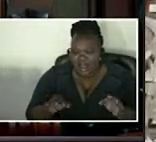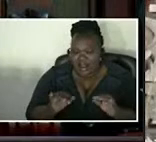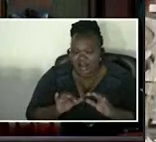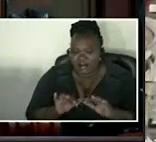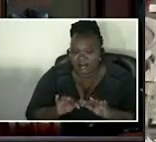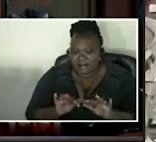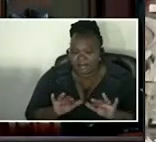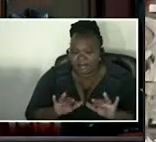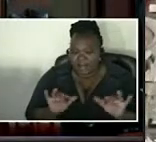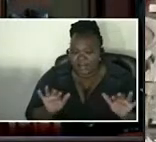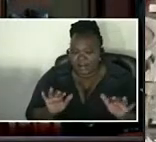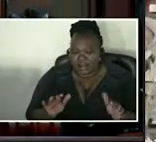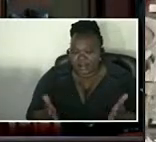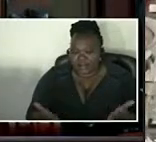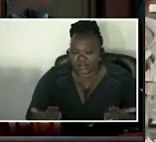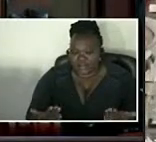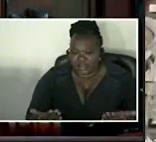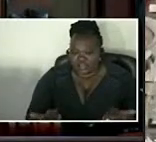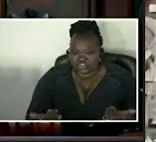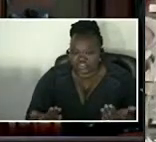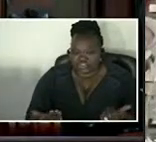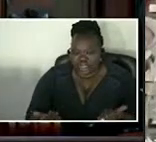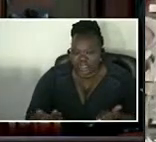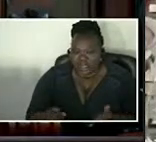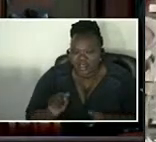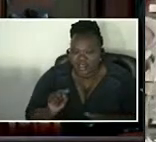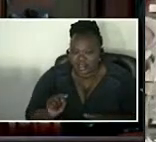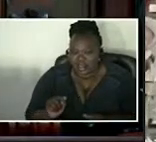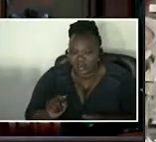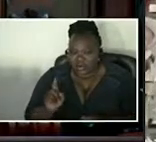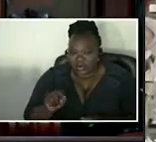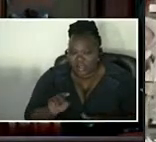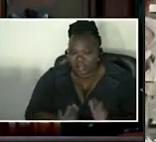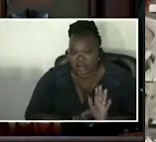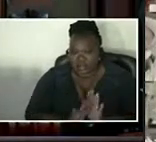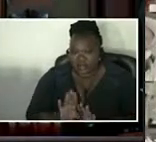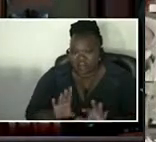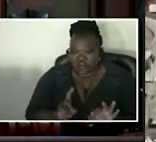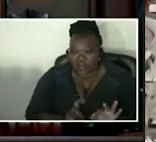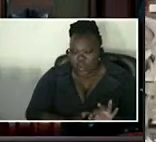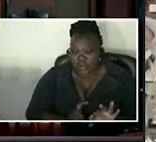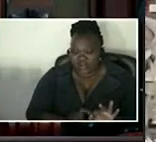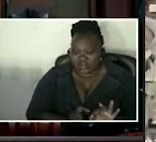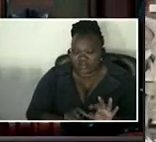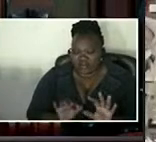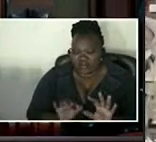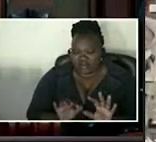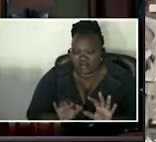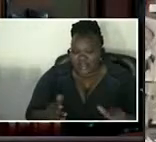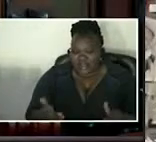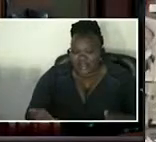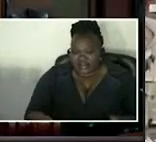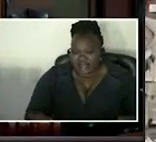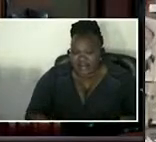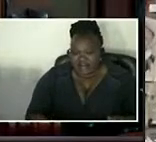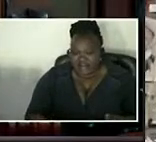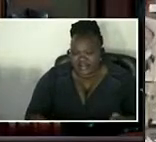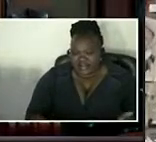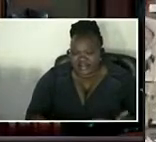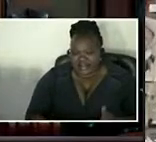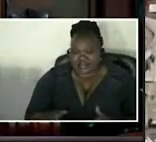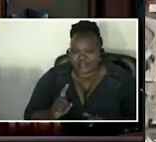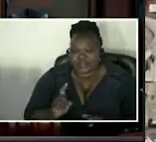dilemmas facing managers wanting to improve quality of public services as a country we are targeting health